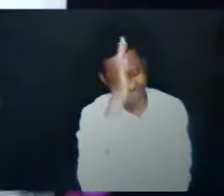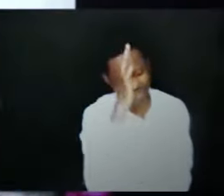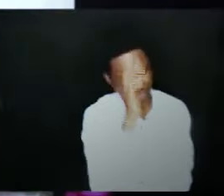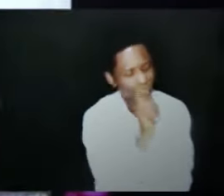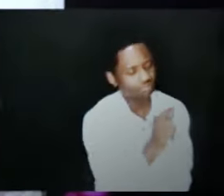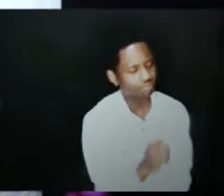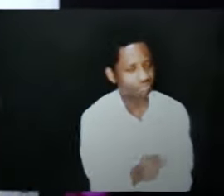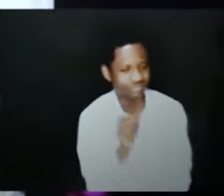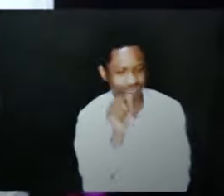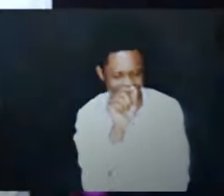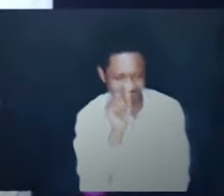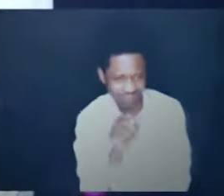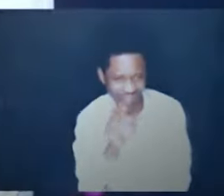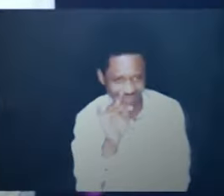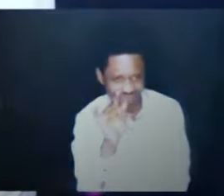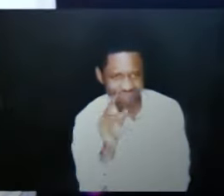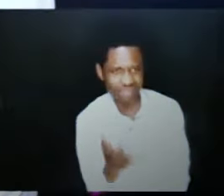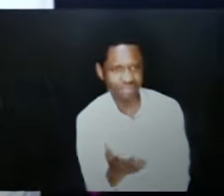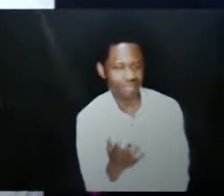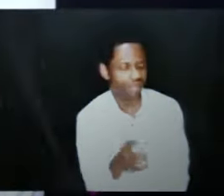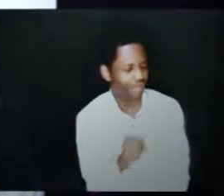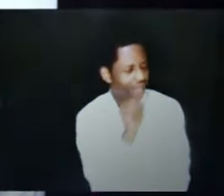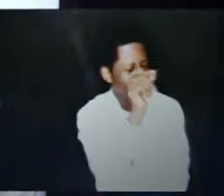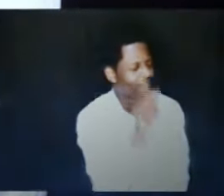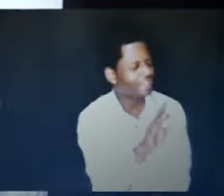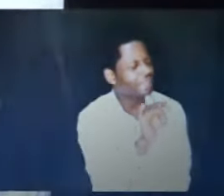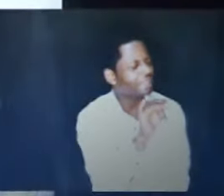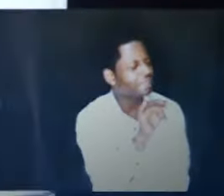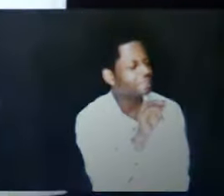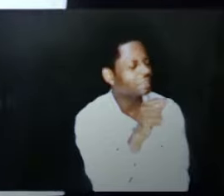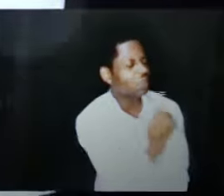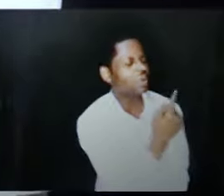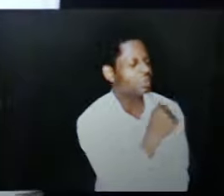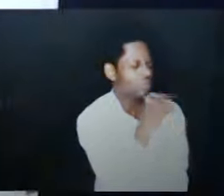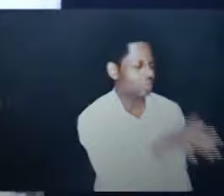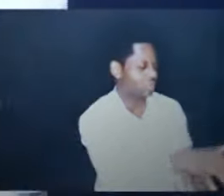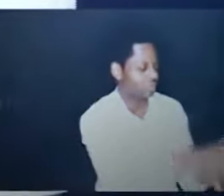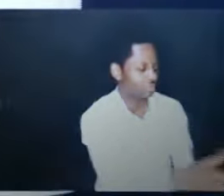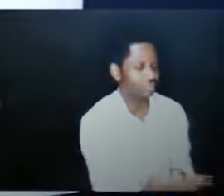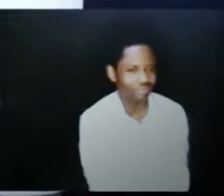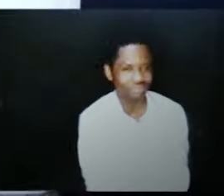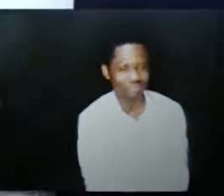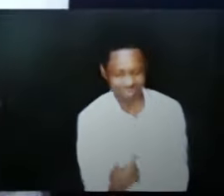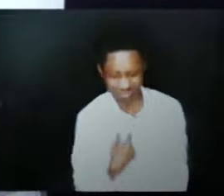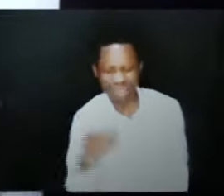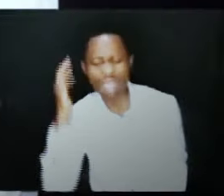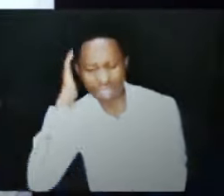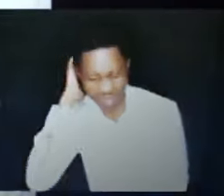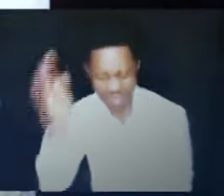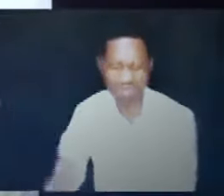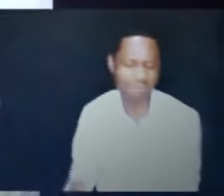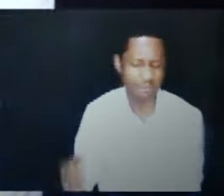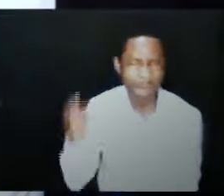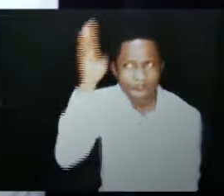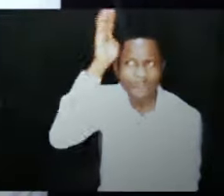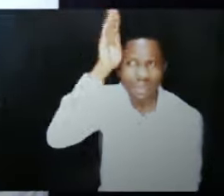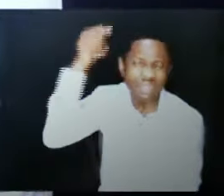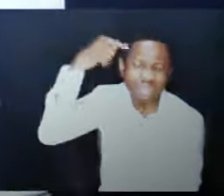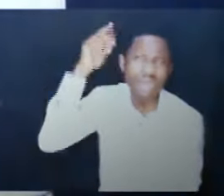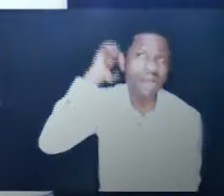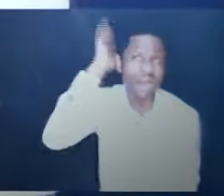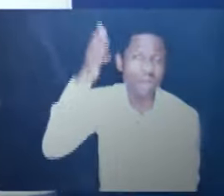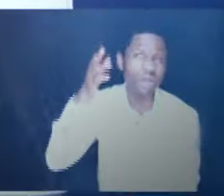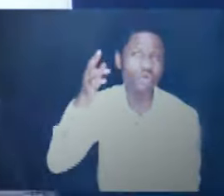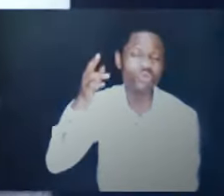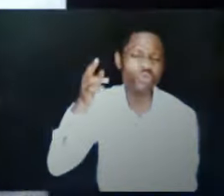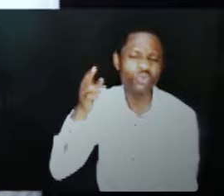18 alone is not enough. I will set out and go back to my father.